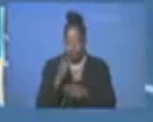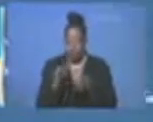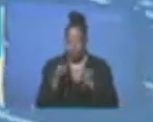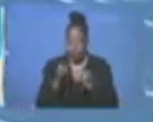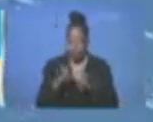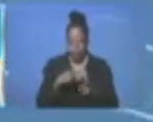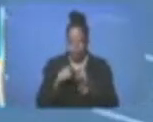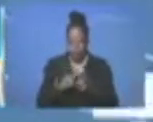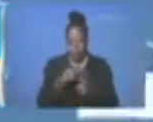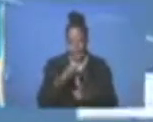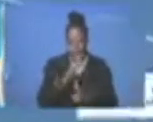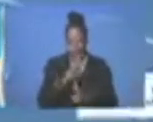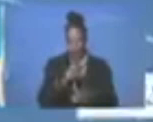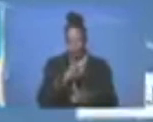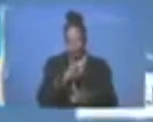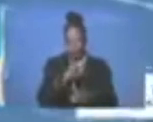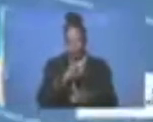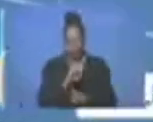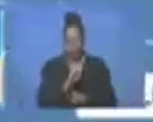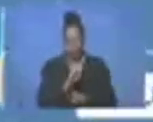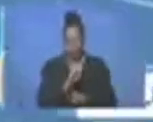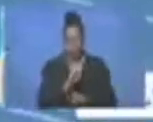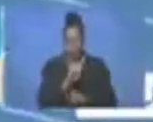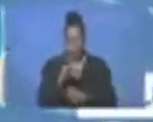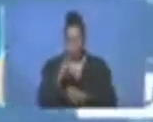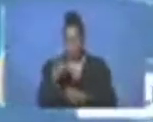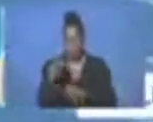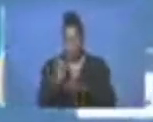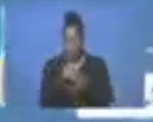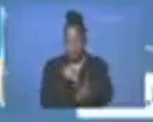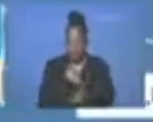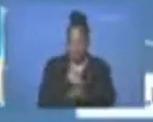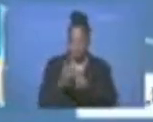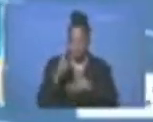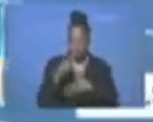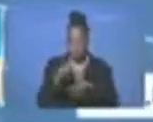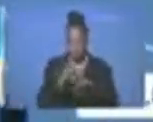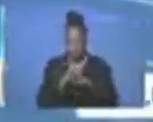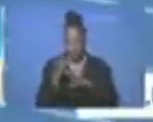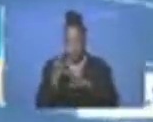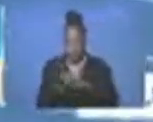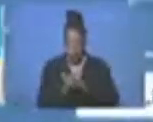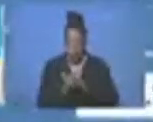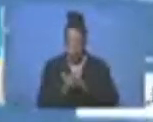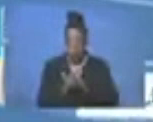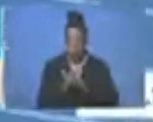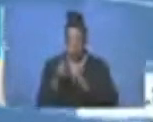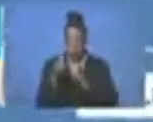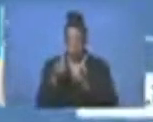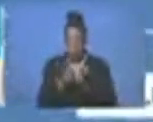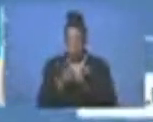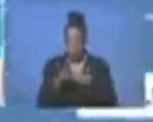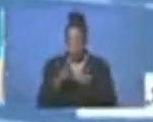Corifta, we have already have over 30 countries intend to be on the island. Even though Corifta is a junior event, that